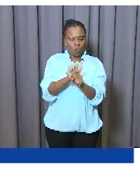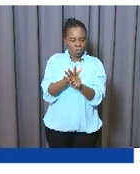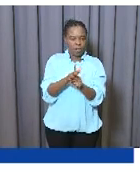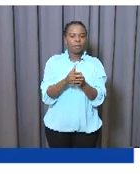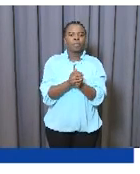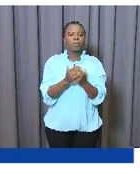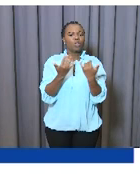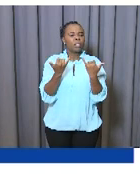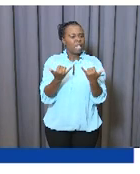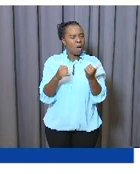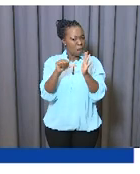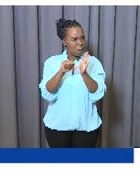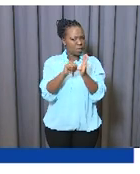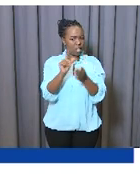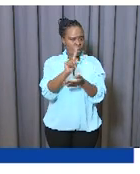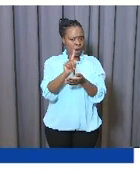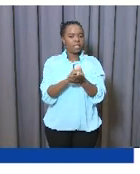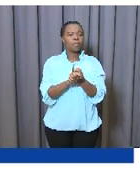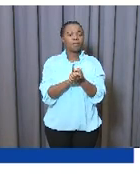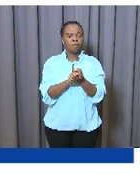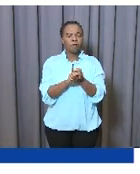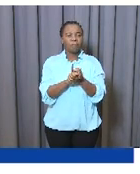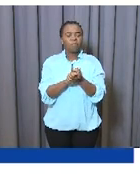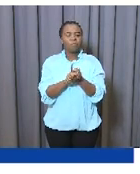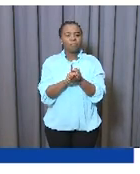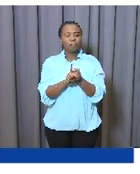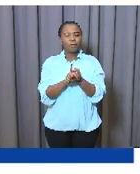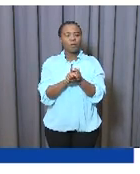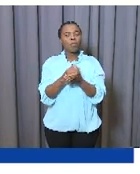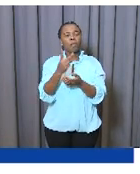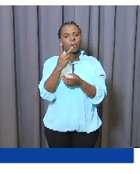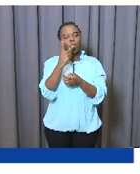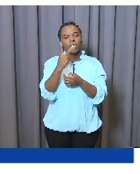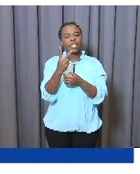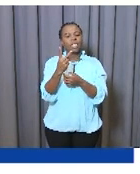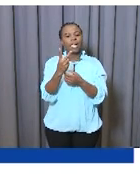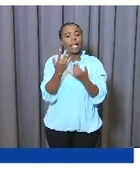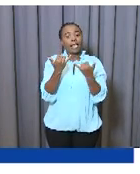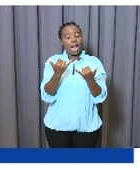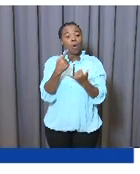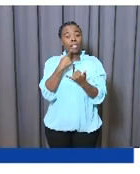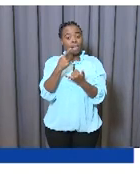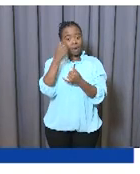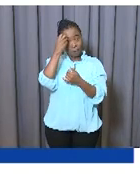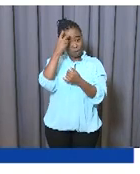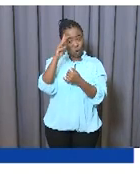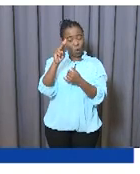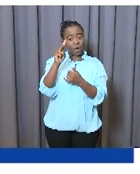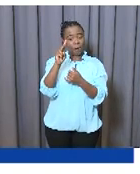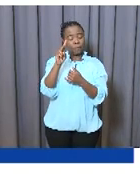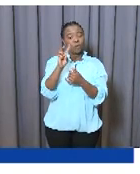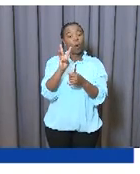What is important, and then you see there, we're sharing with you also graphs around where we say Pretoria West is now